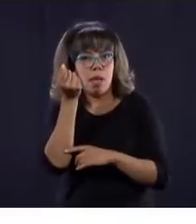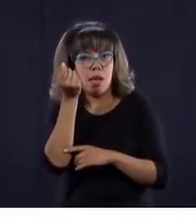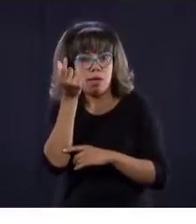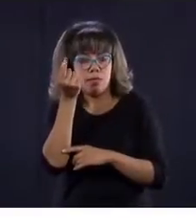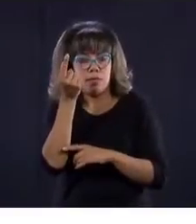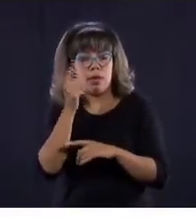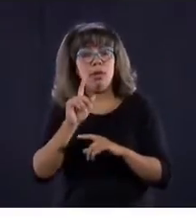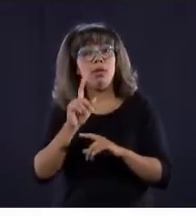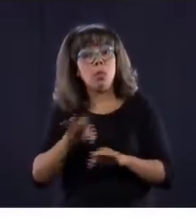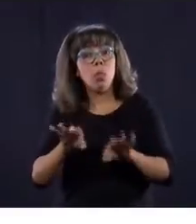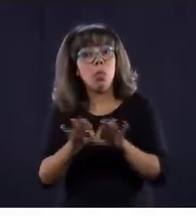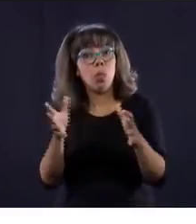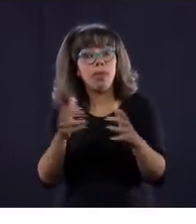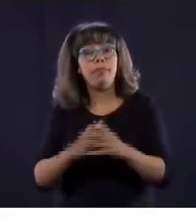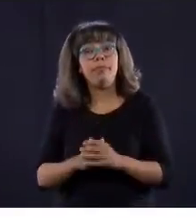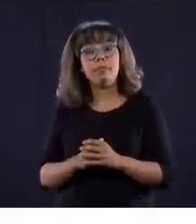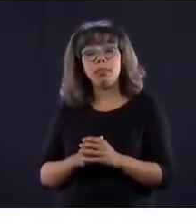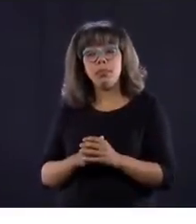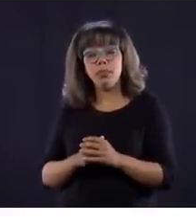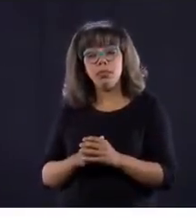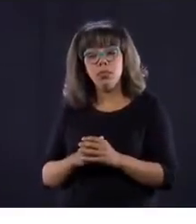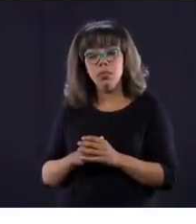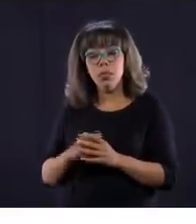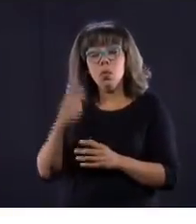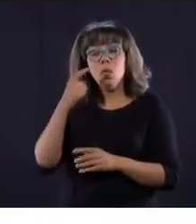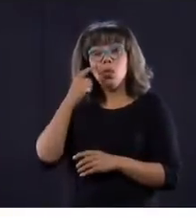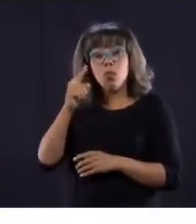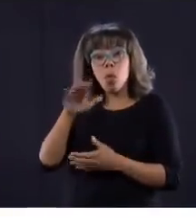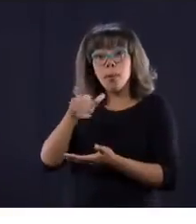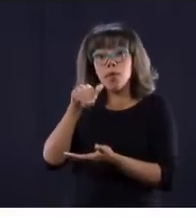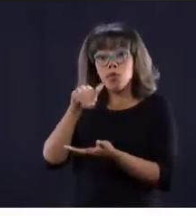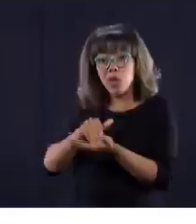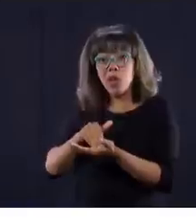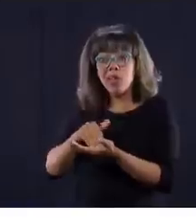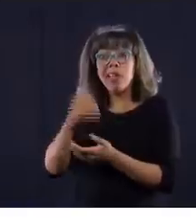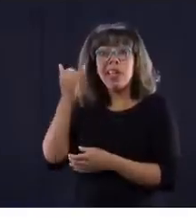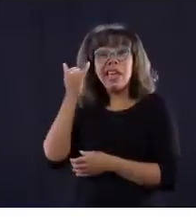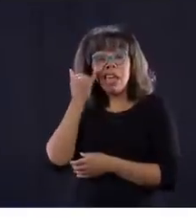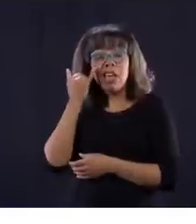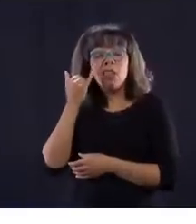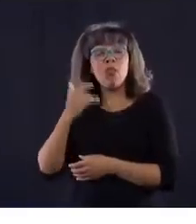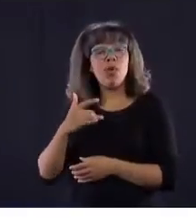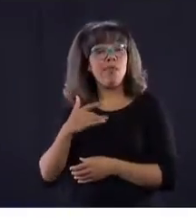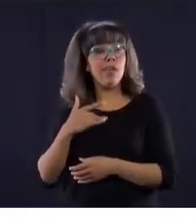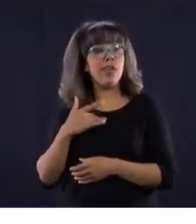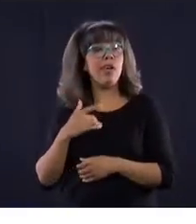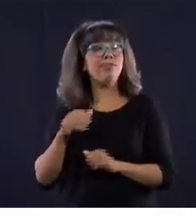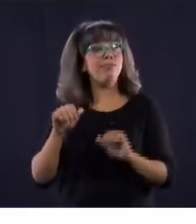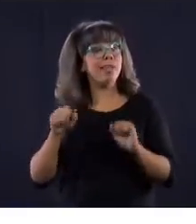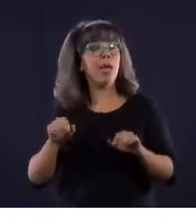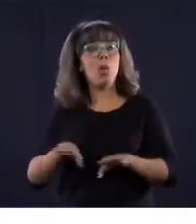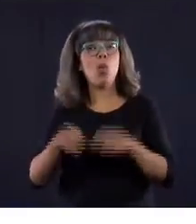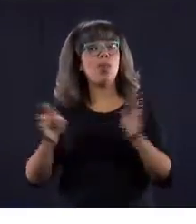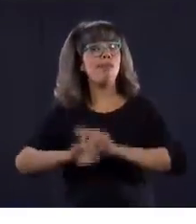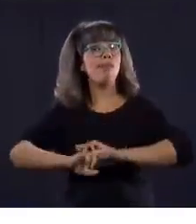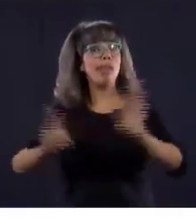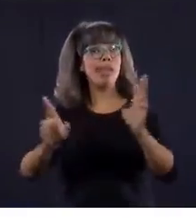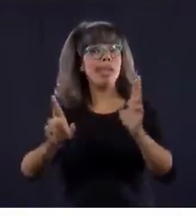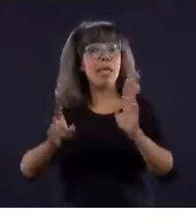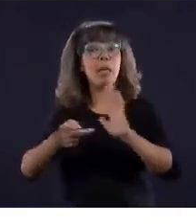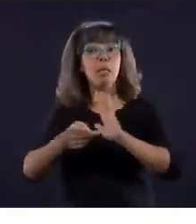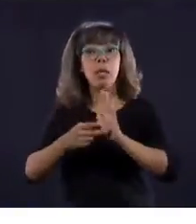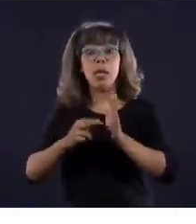to stay at home. But if we open a bit, we need to have a margin and we don't see this margin today.